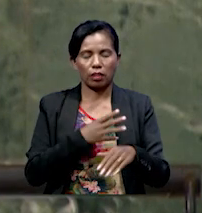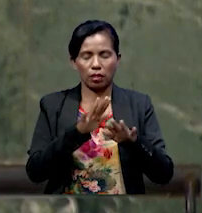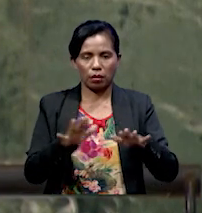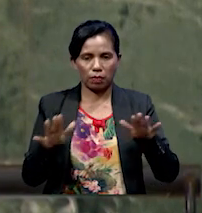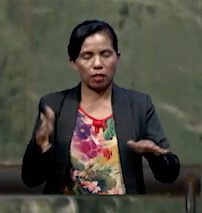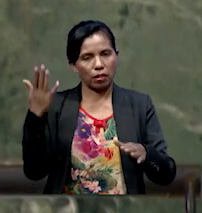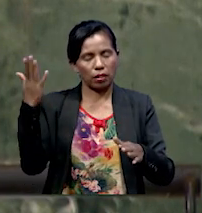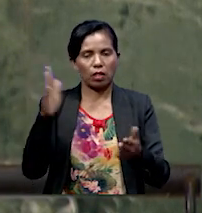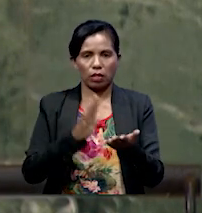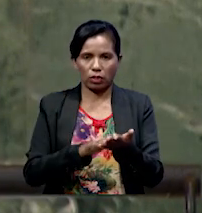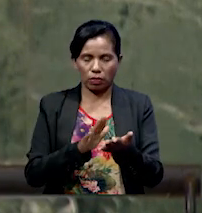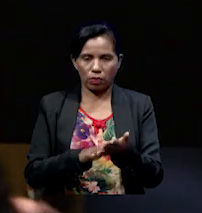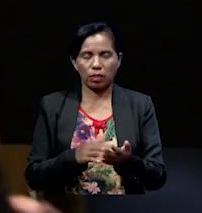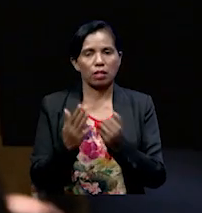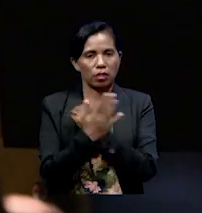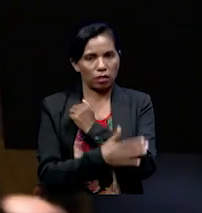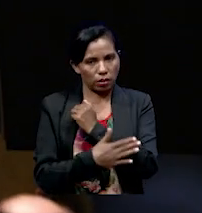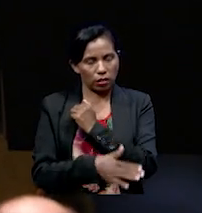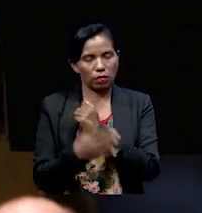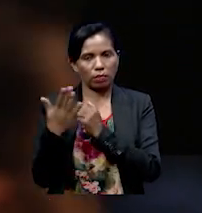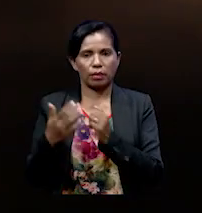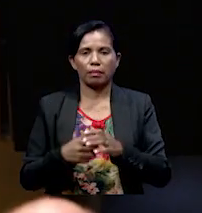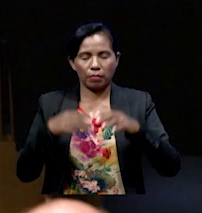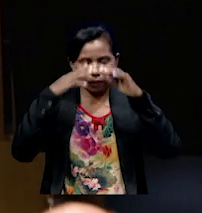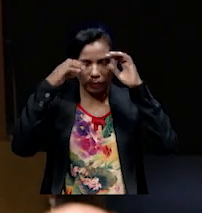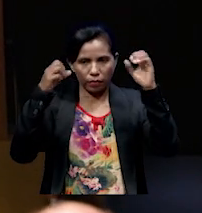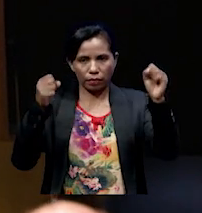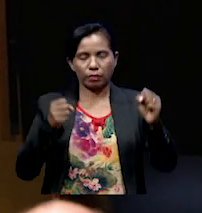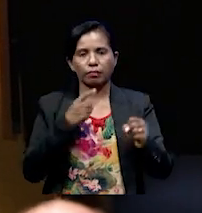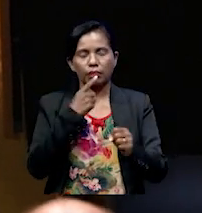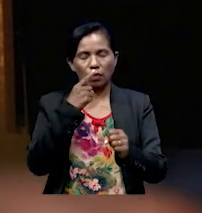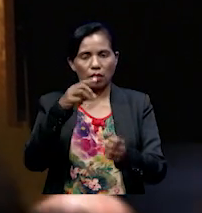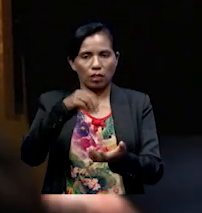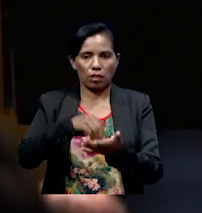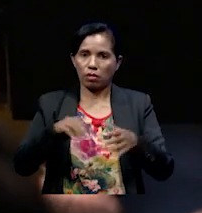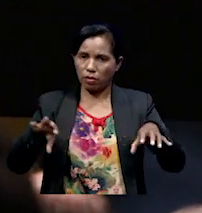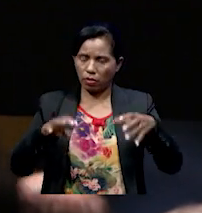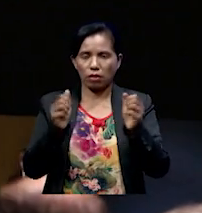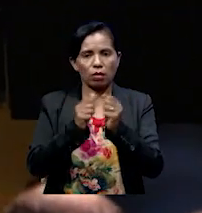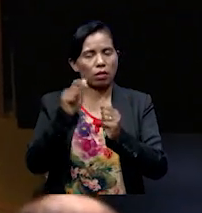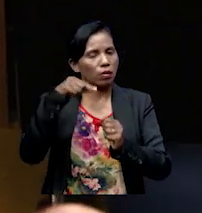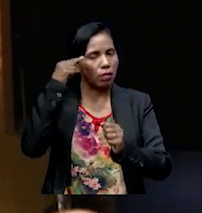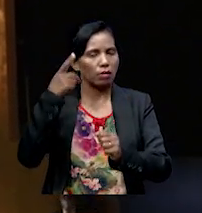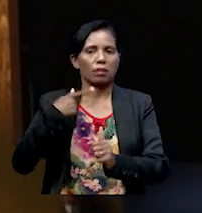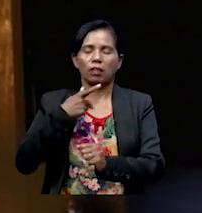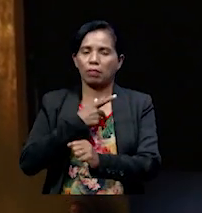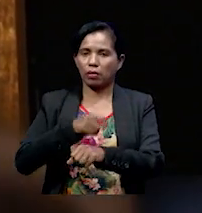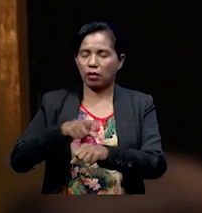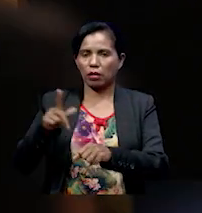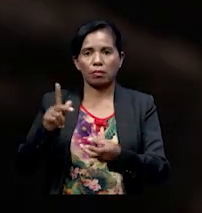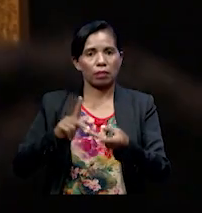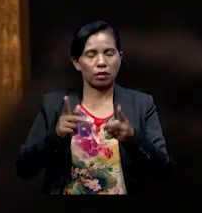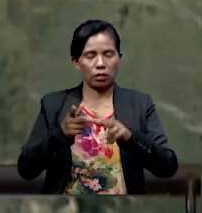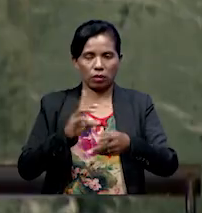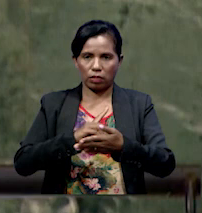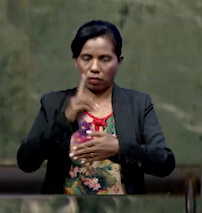schools across the country. Presidente da República mos destaca serviço ao governo, Parlamento Nacional, no parceiro de